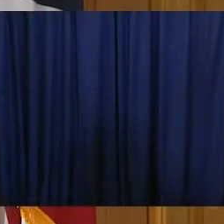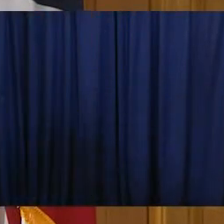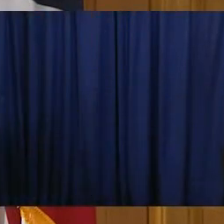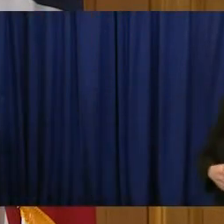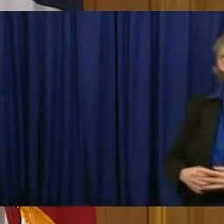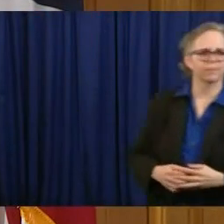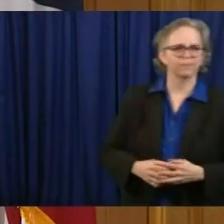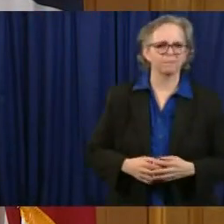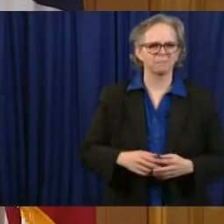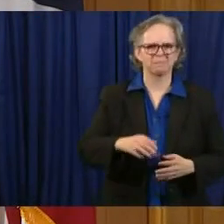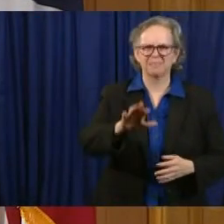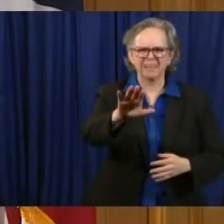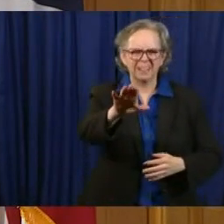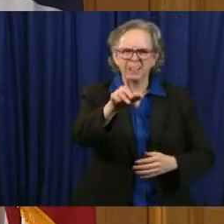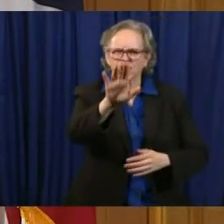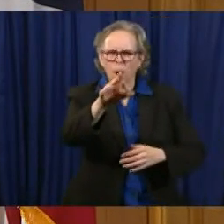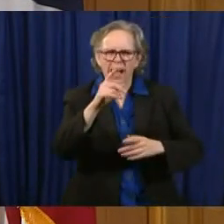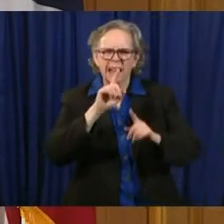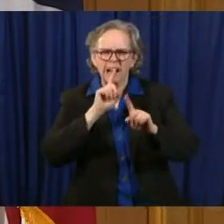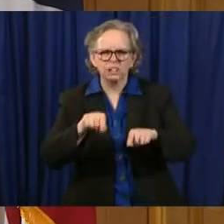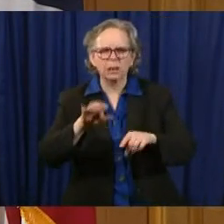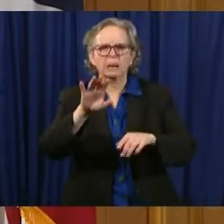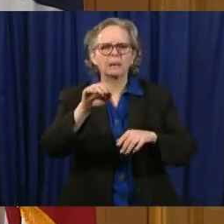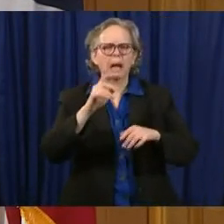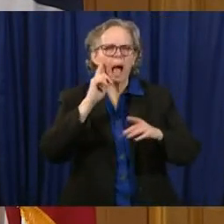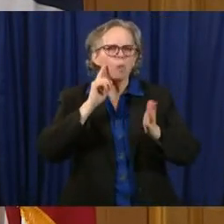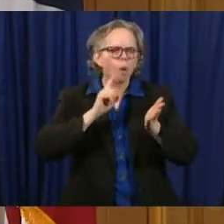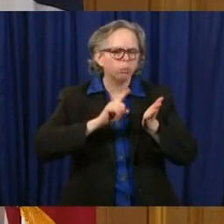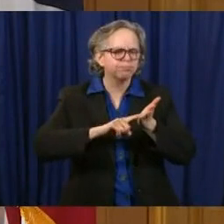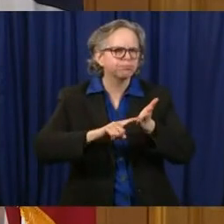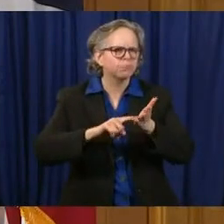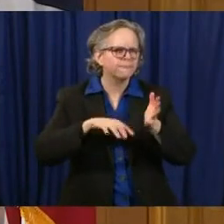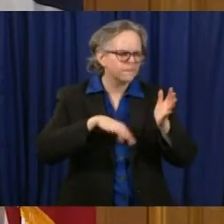We have known since this started